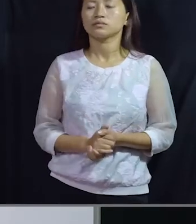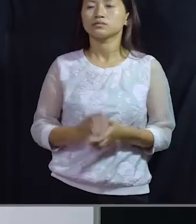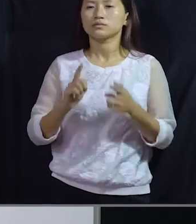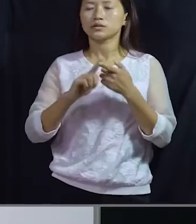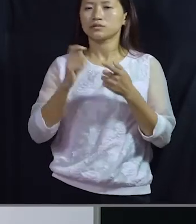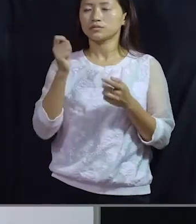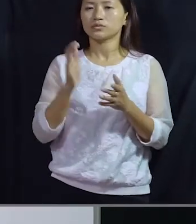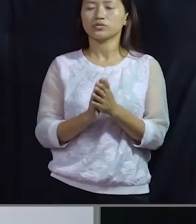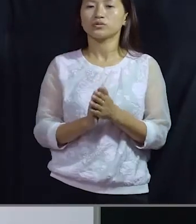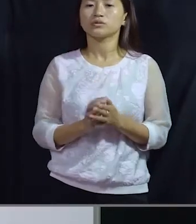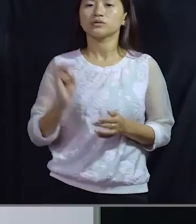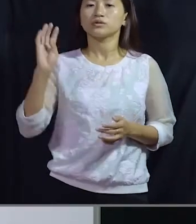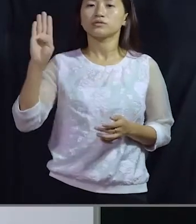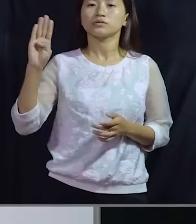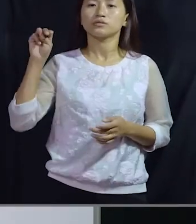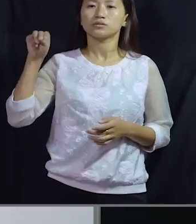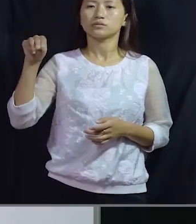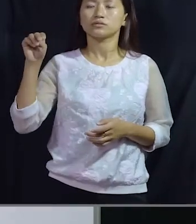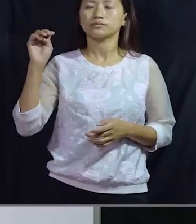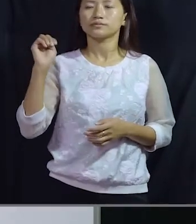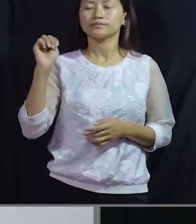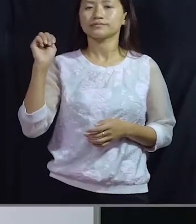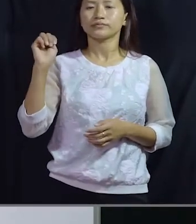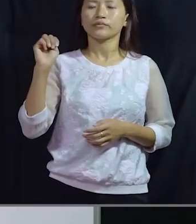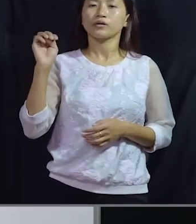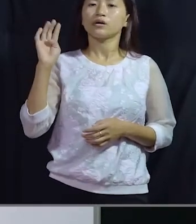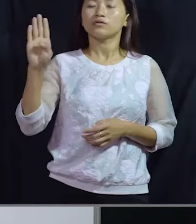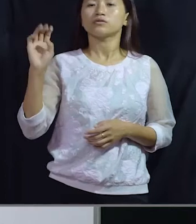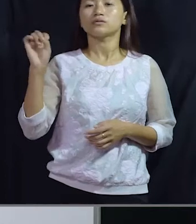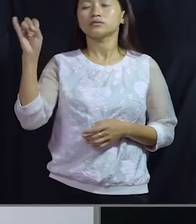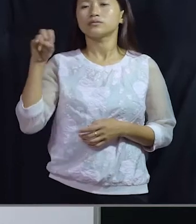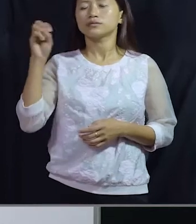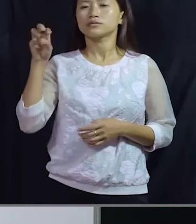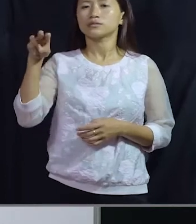Employees provident fund is 4,600. So this is also no change.